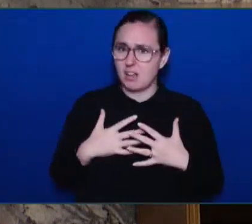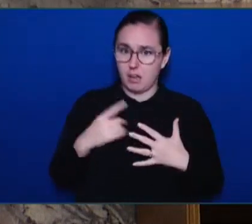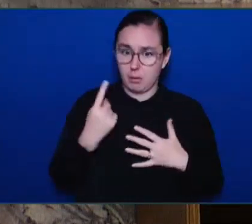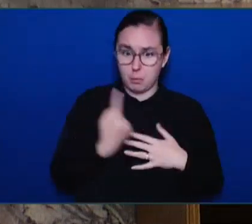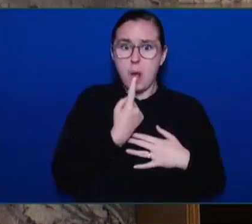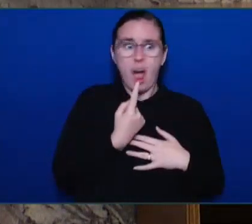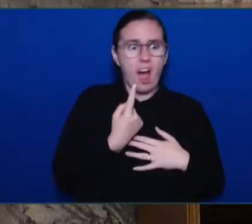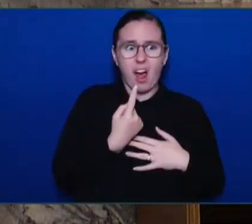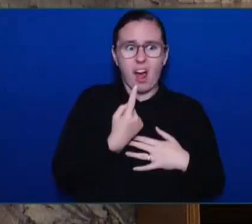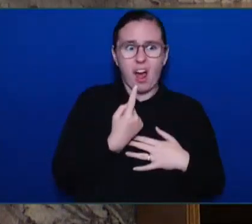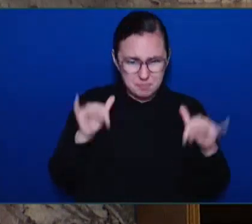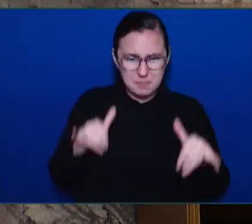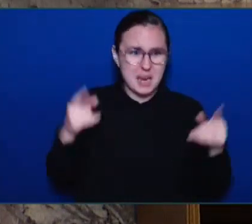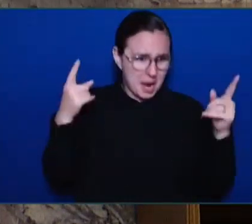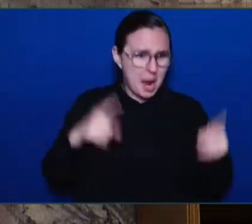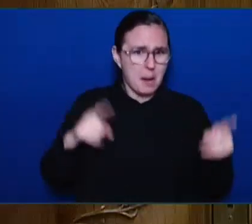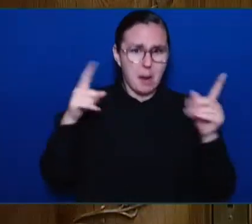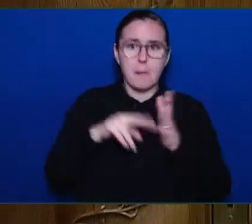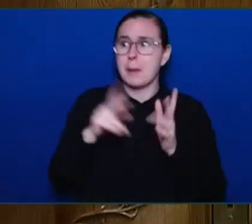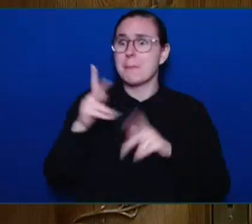Premier's catch and release policies?